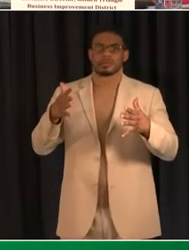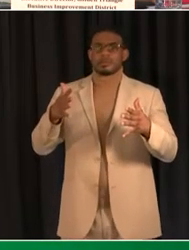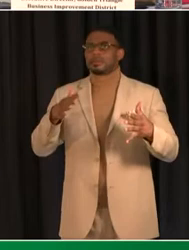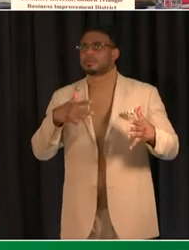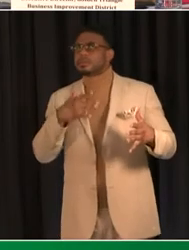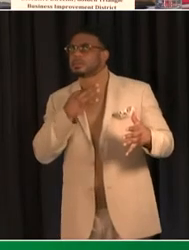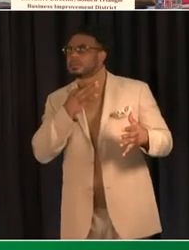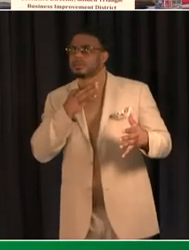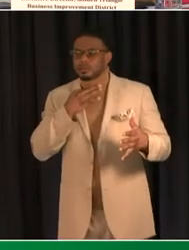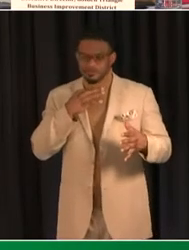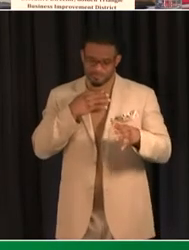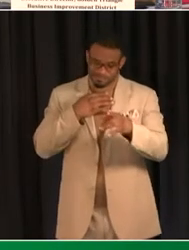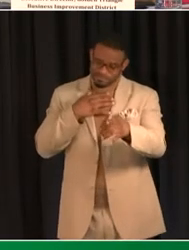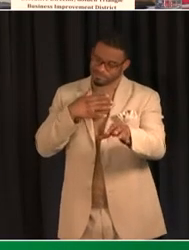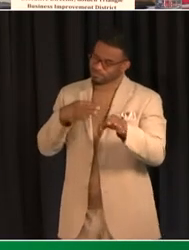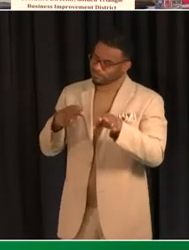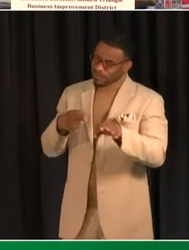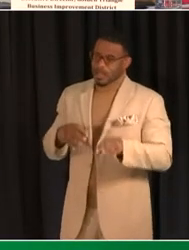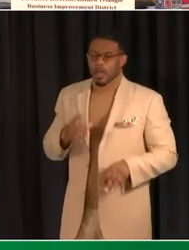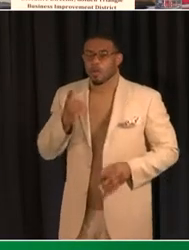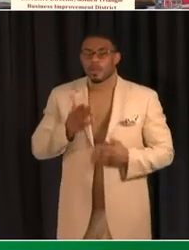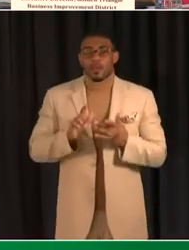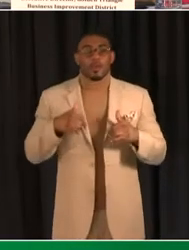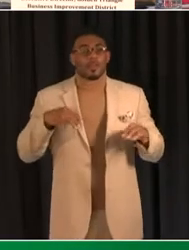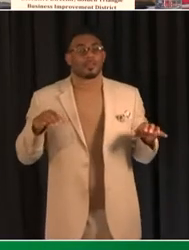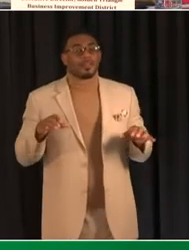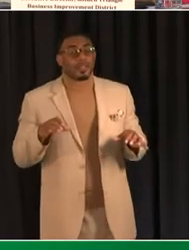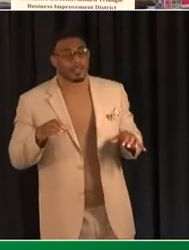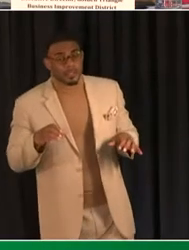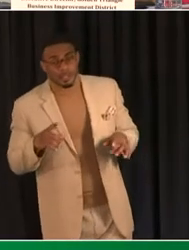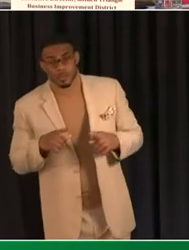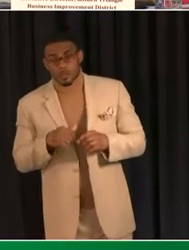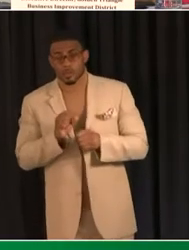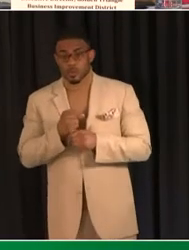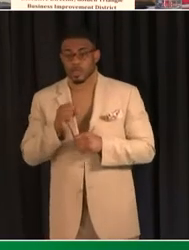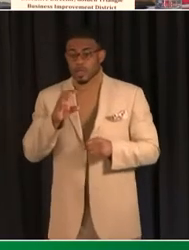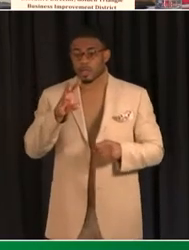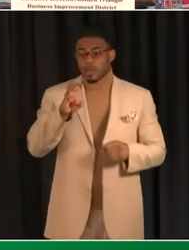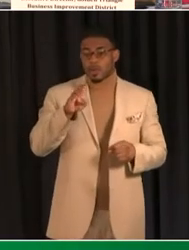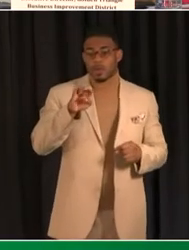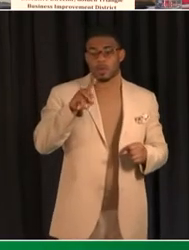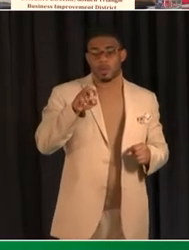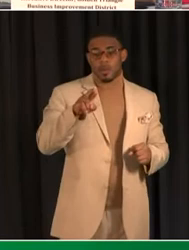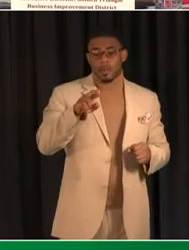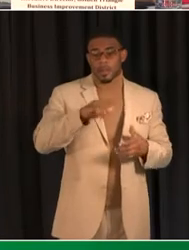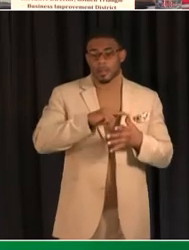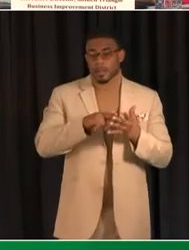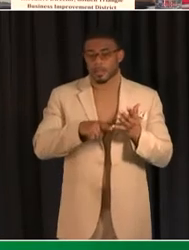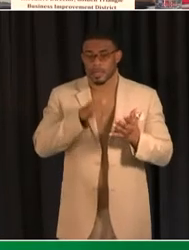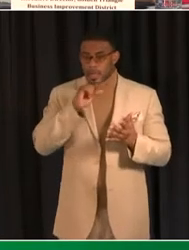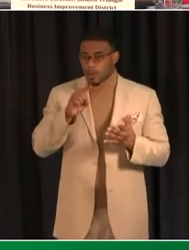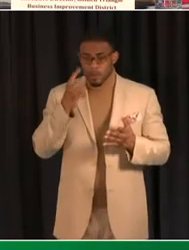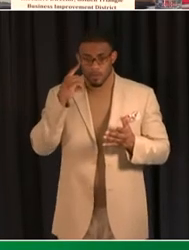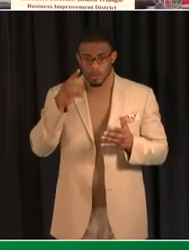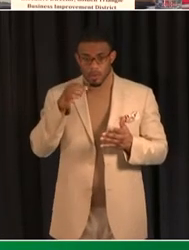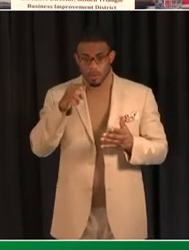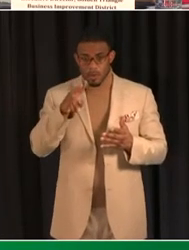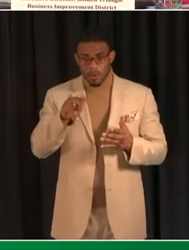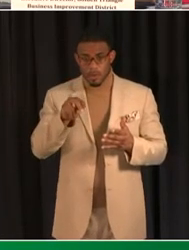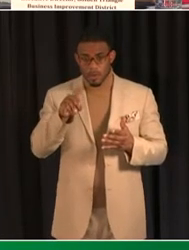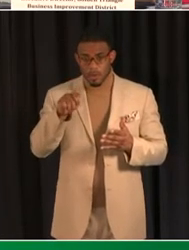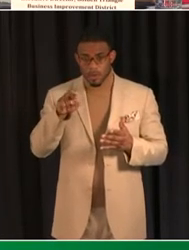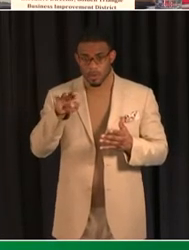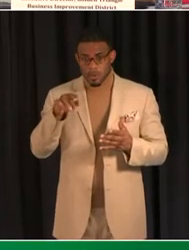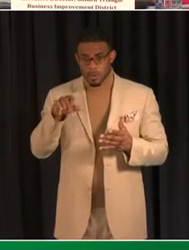of anxieties. And so one thing that we have done is to create a webinar series. And it's not only for